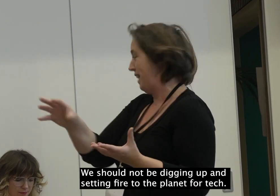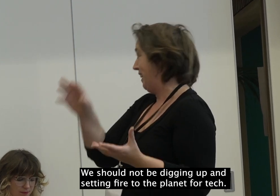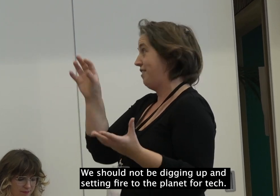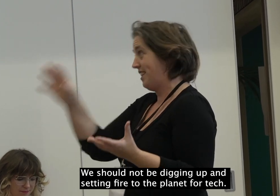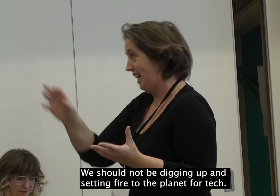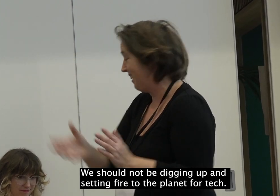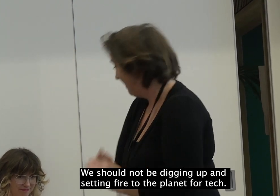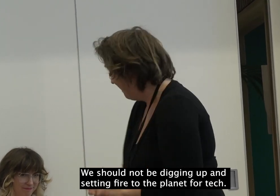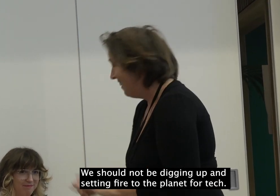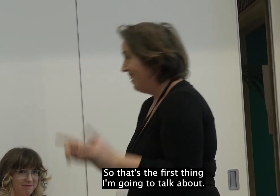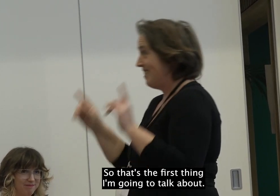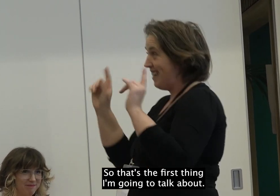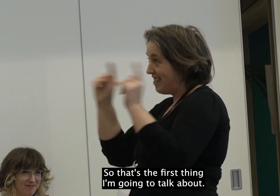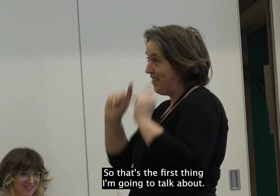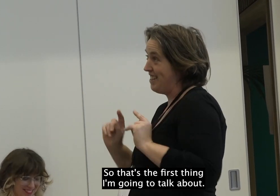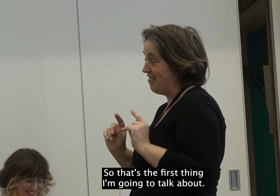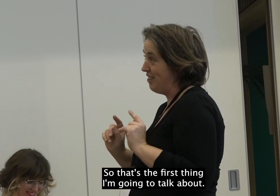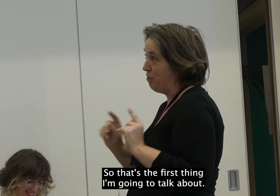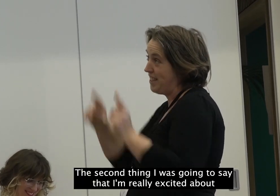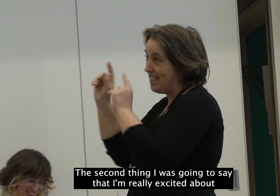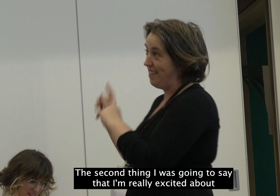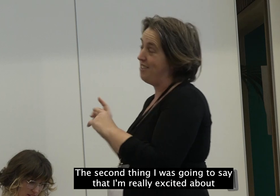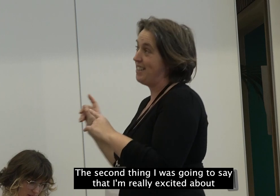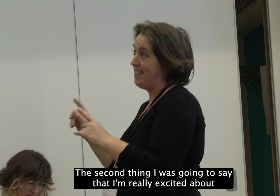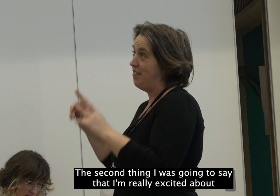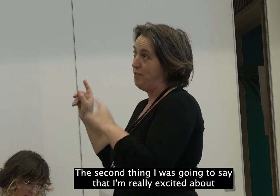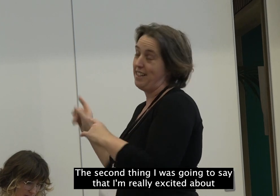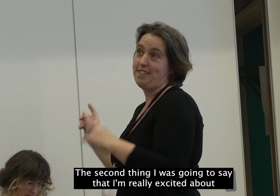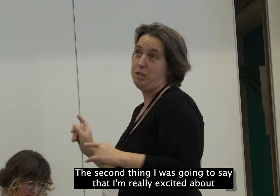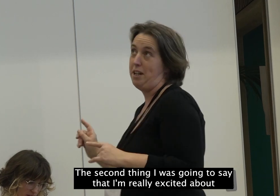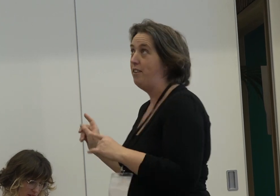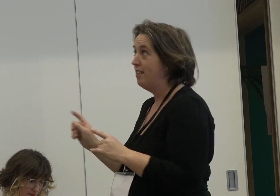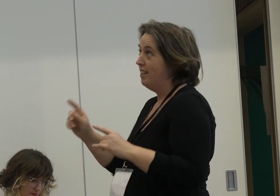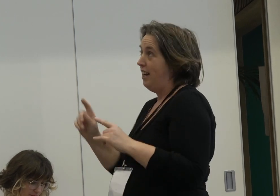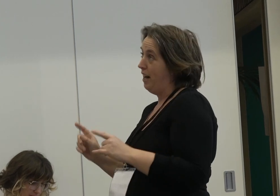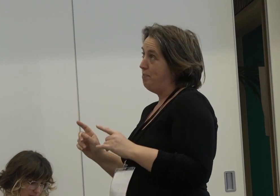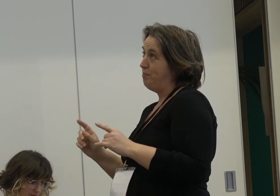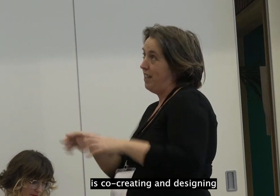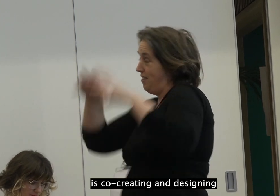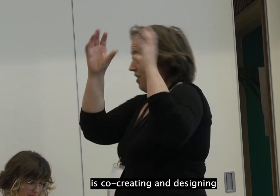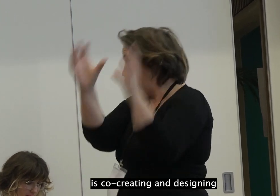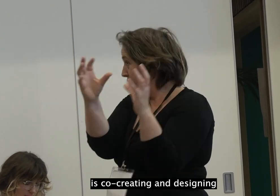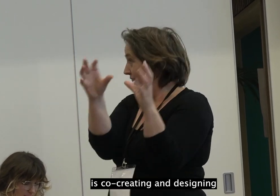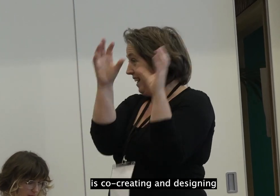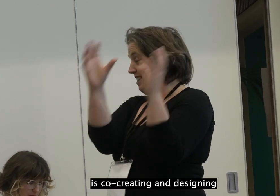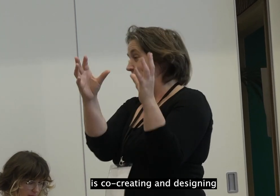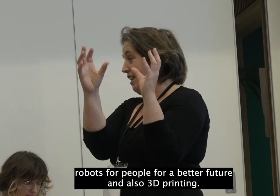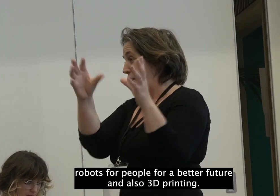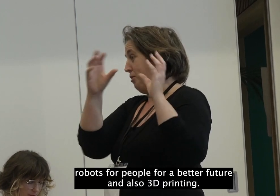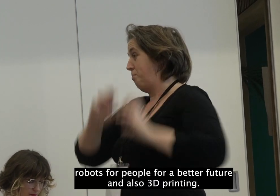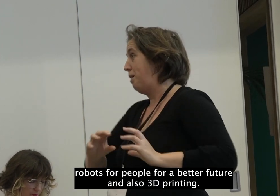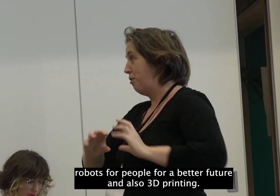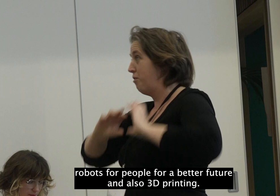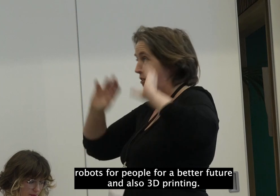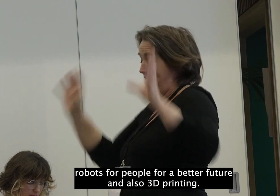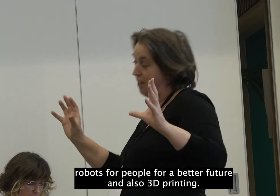to the planet for tech. So that's the first thing I was going to talk about. The second thing I was going to say that I'm really excited about is co-creating and designing robots